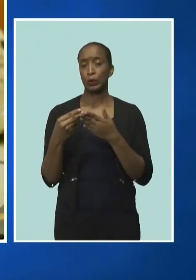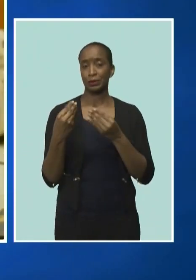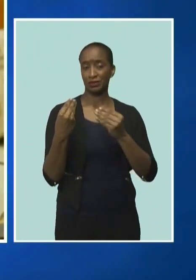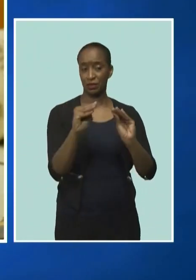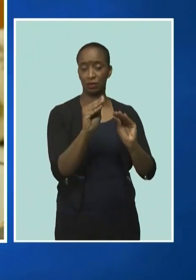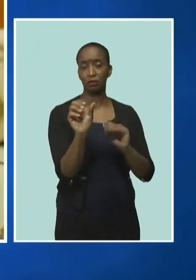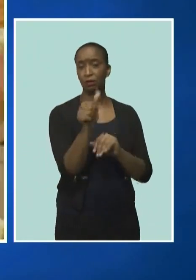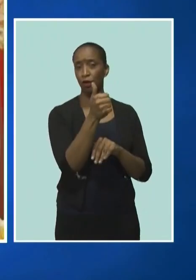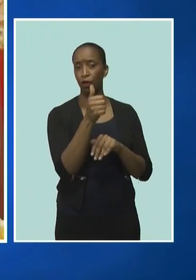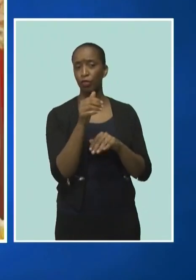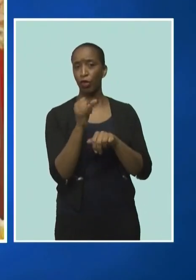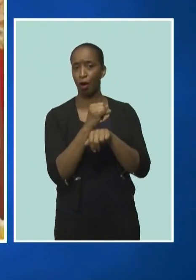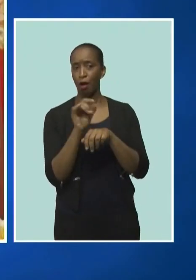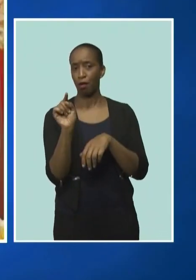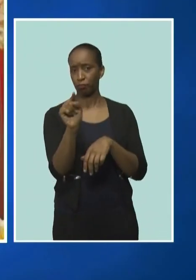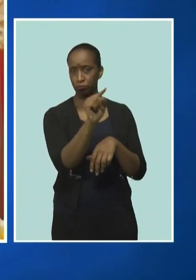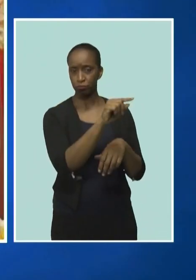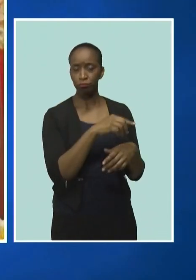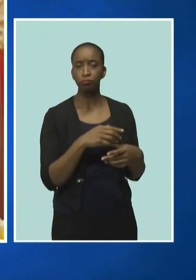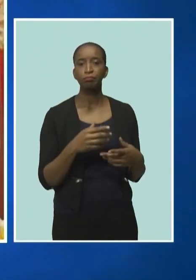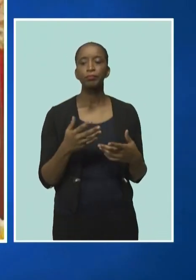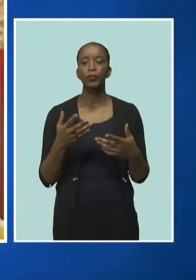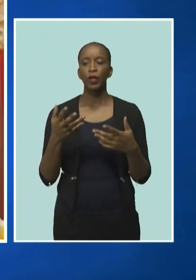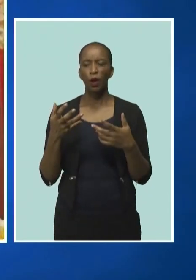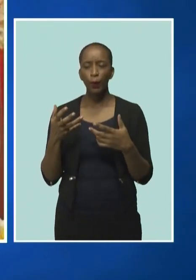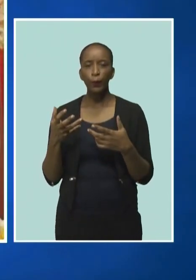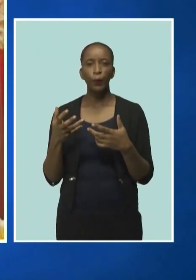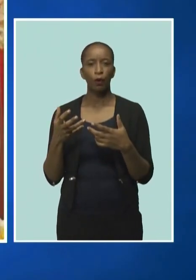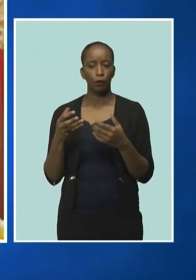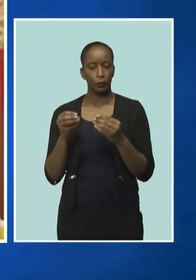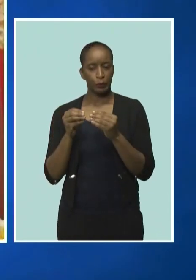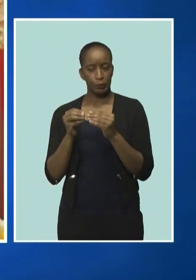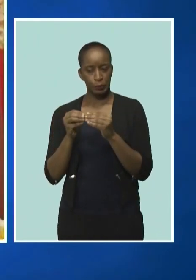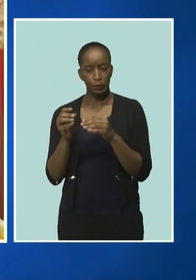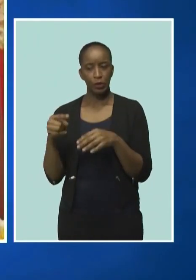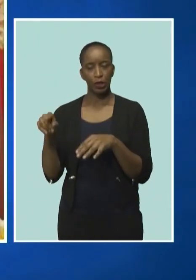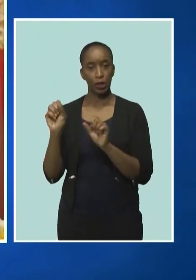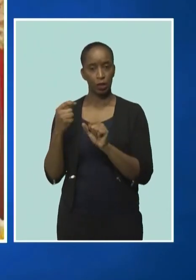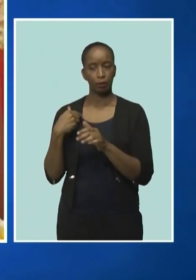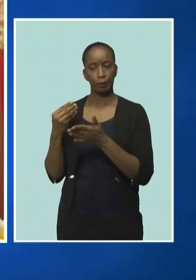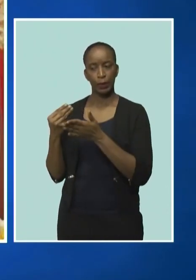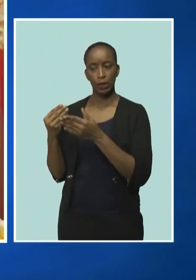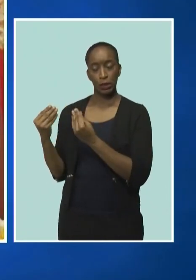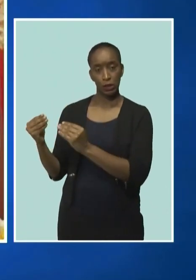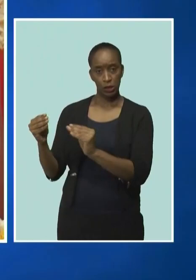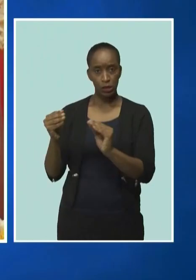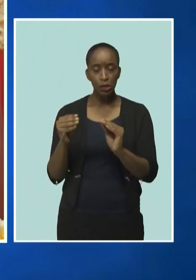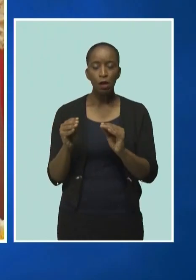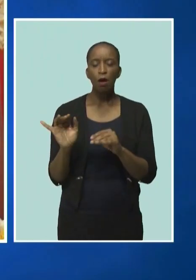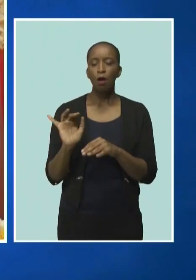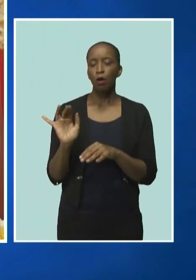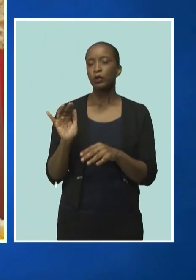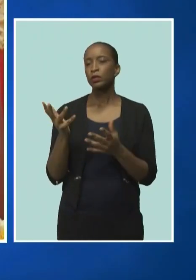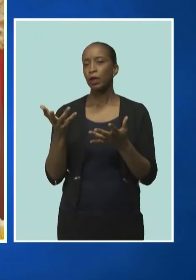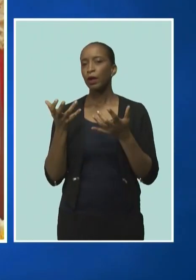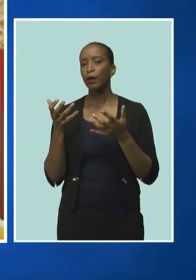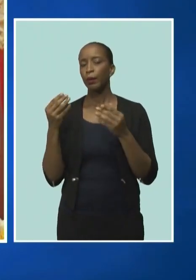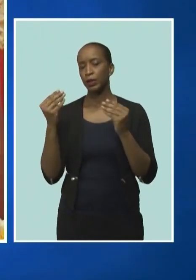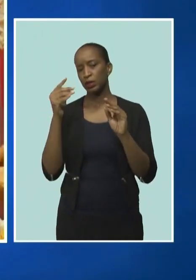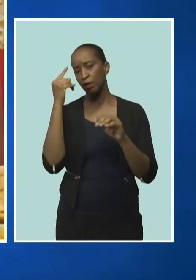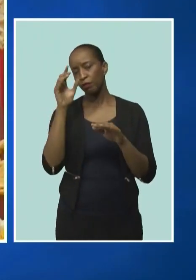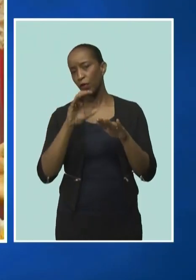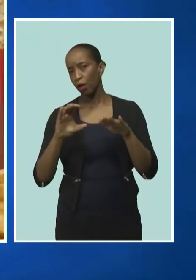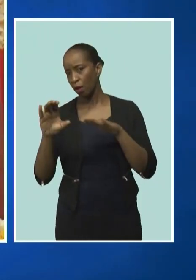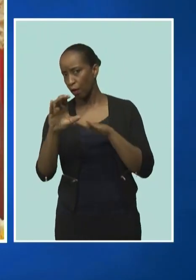on sustainability and building my customer base. But I see my business going to the regional market and international market because I